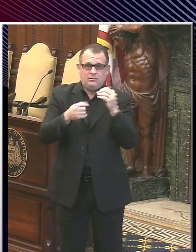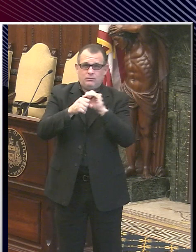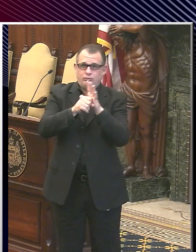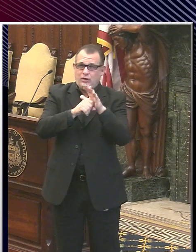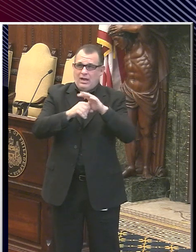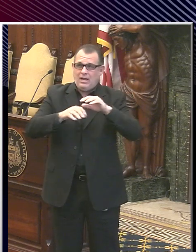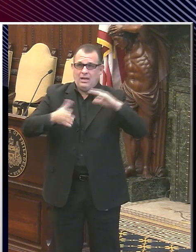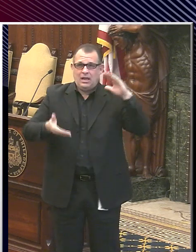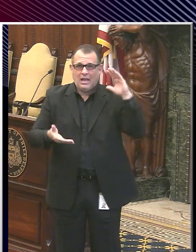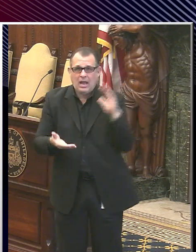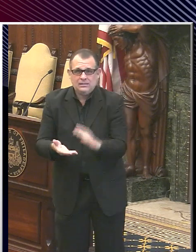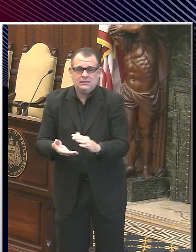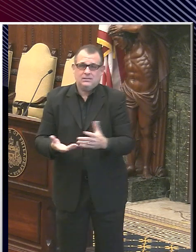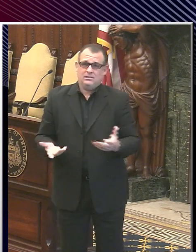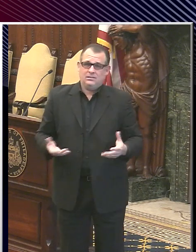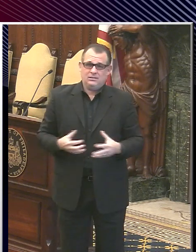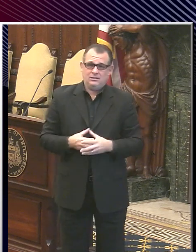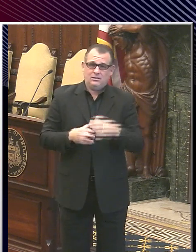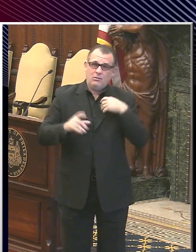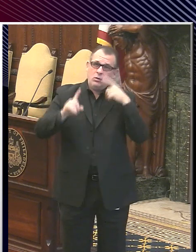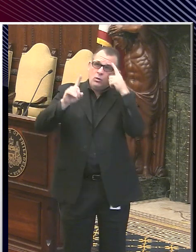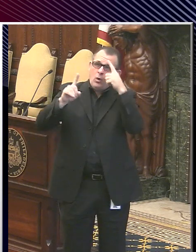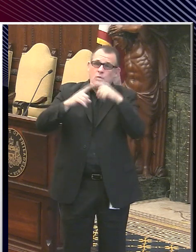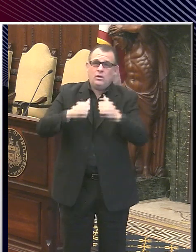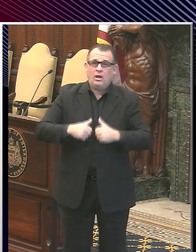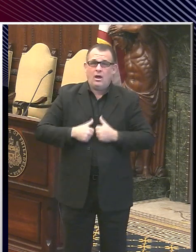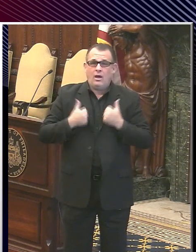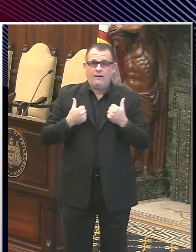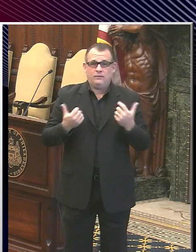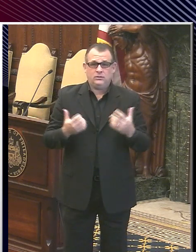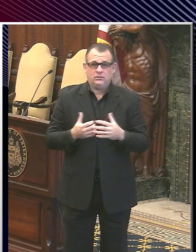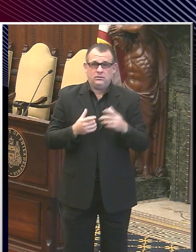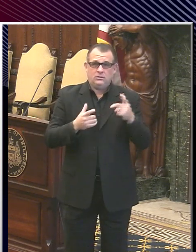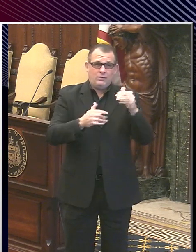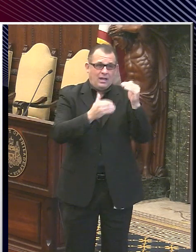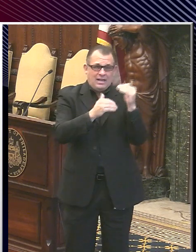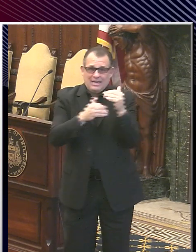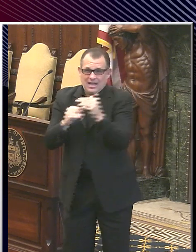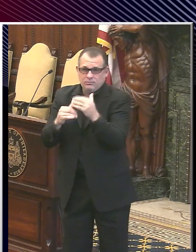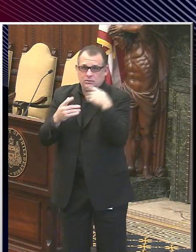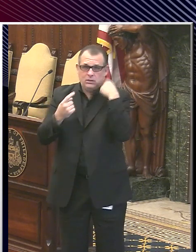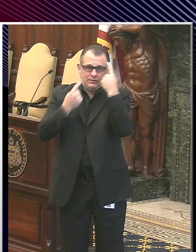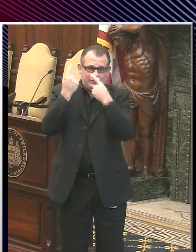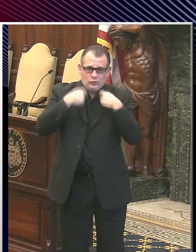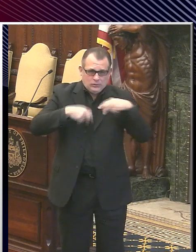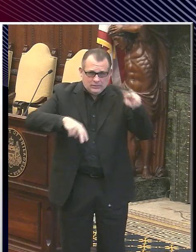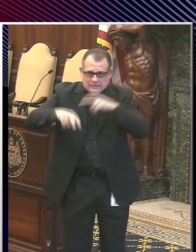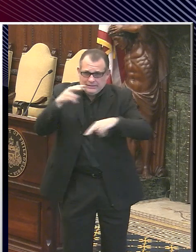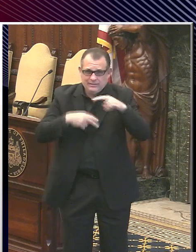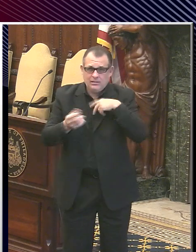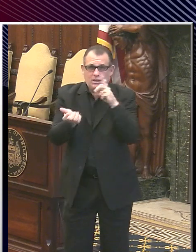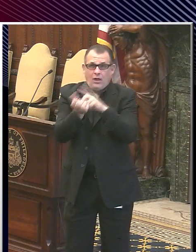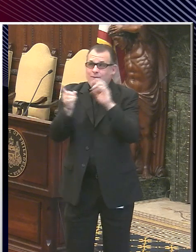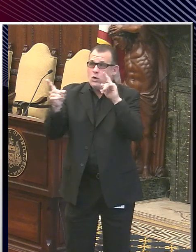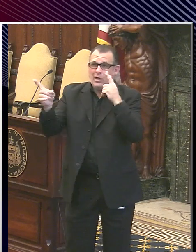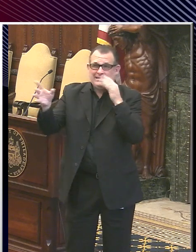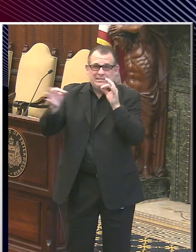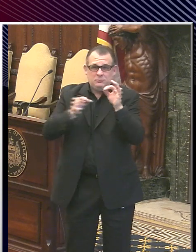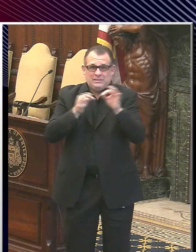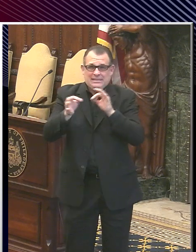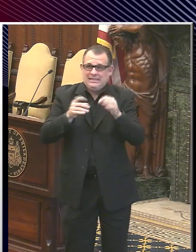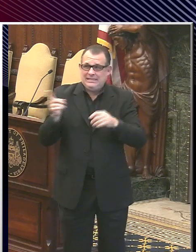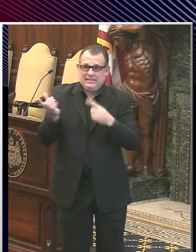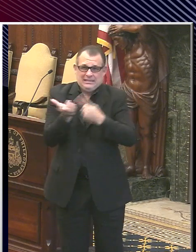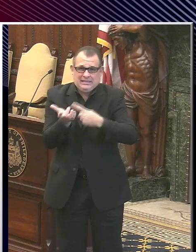it will save lives. We put a lot of thought into these new restrictions, which Dr. Farley is going to spell out in a few minutes. I've been part of